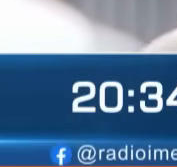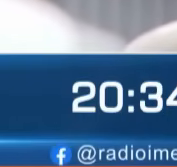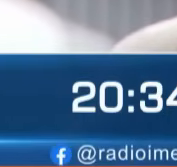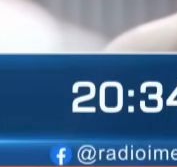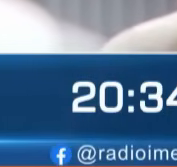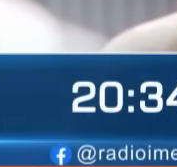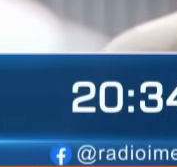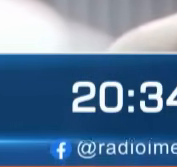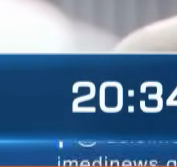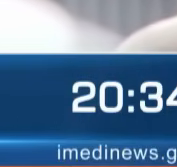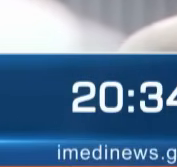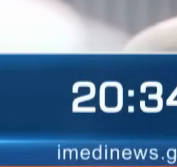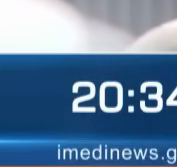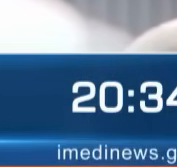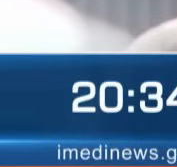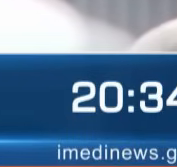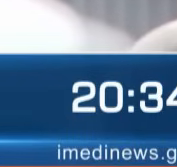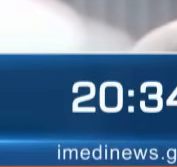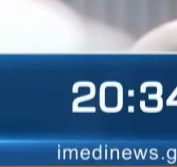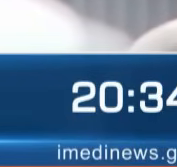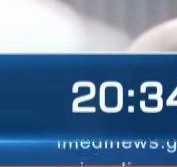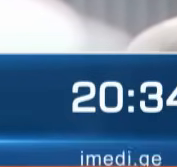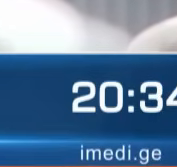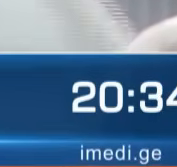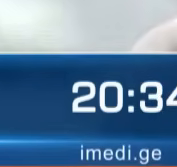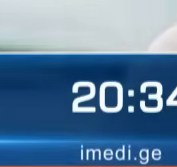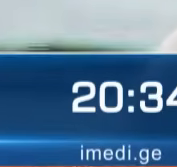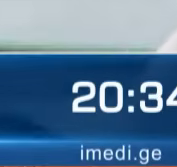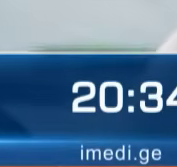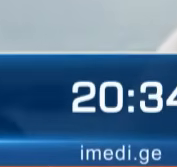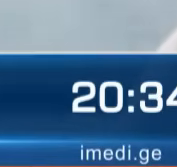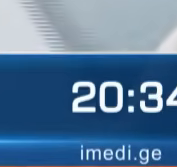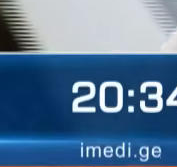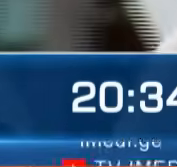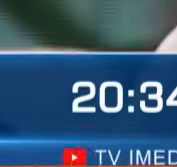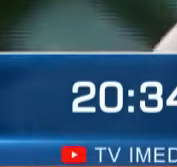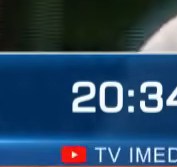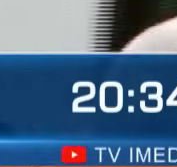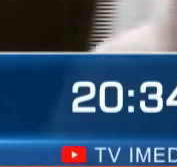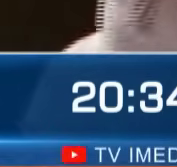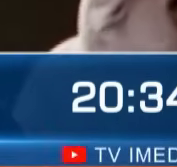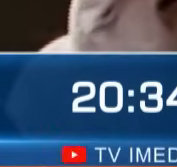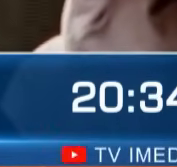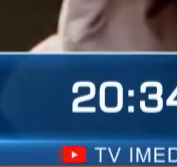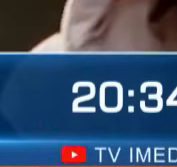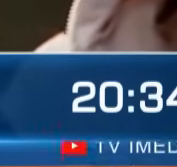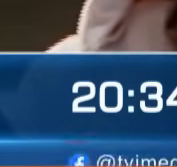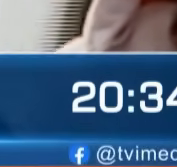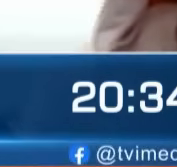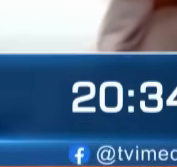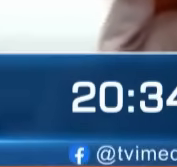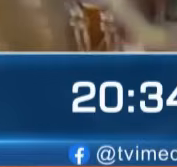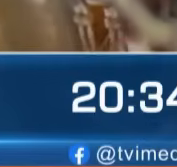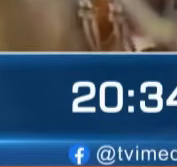Nebulia, Faktura, Tavas Rulet, Zebnașelis Gonis Dieva, Tamim Dinarovsk, Zizgatmanid, Samushaovis,